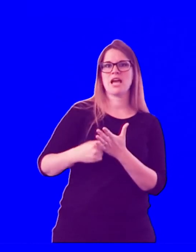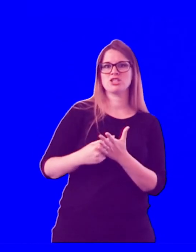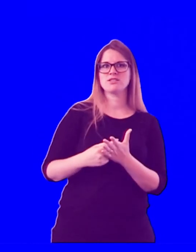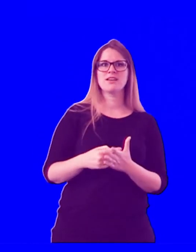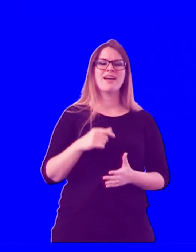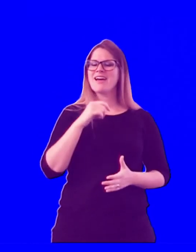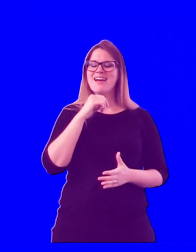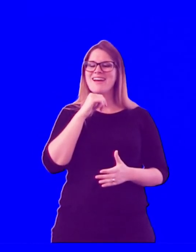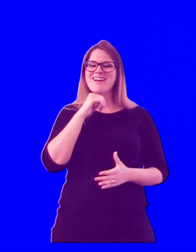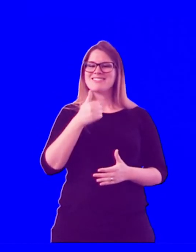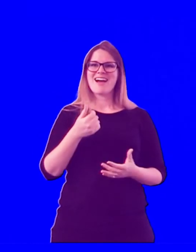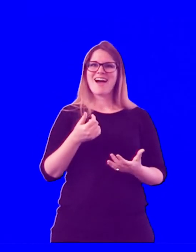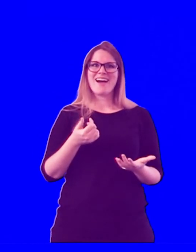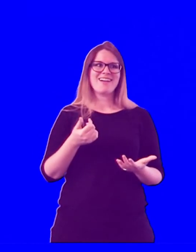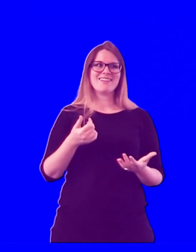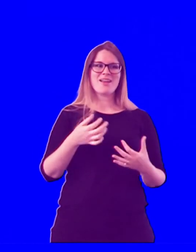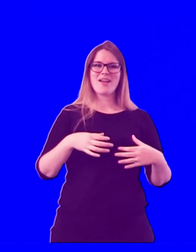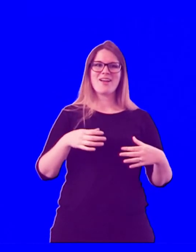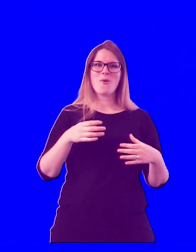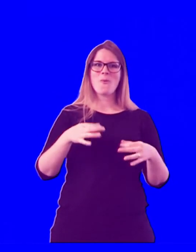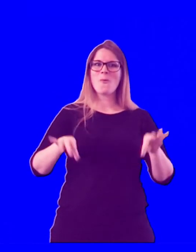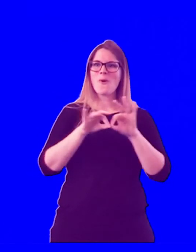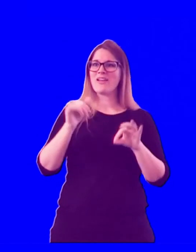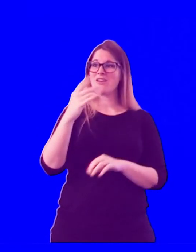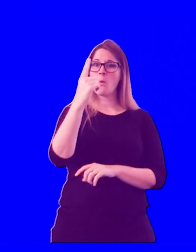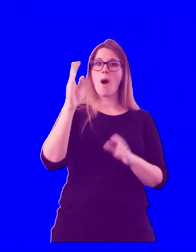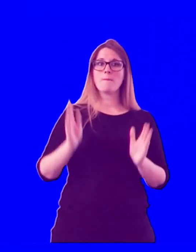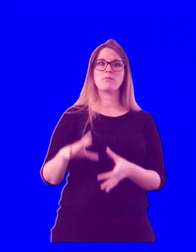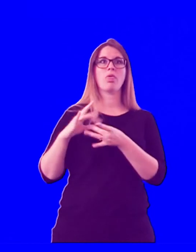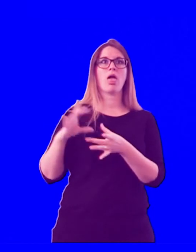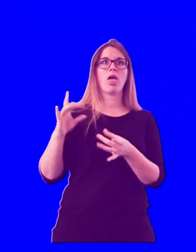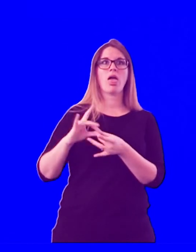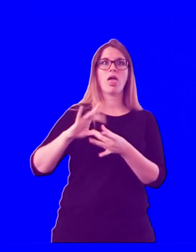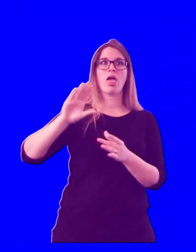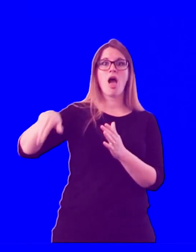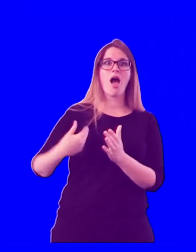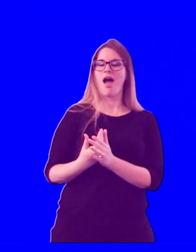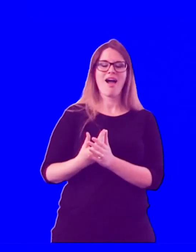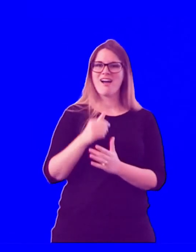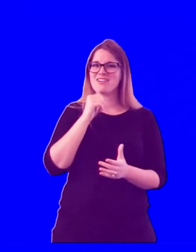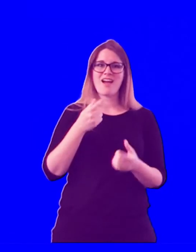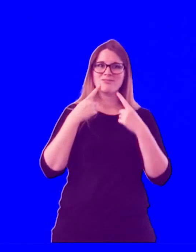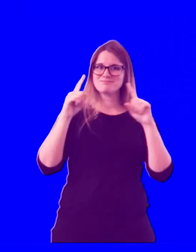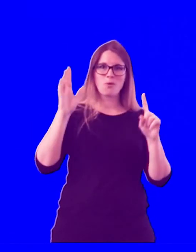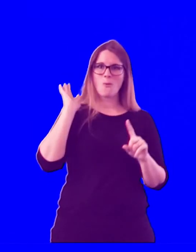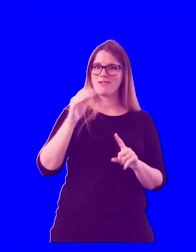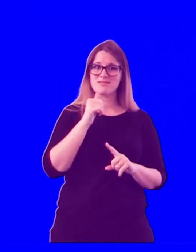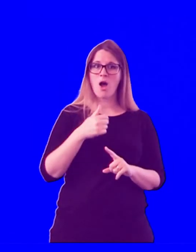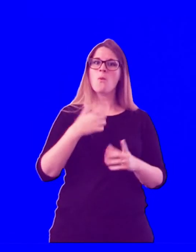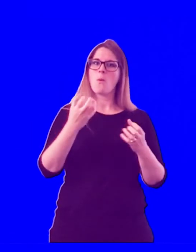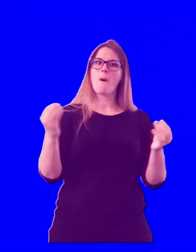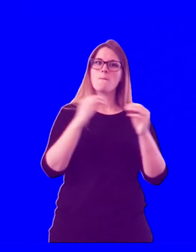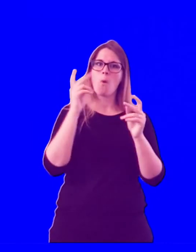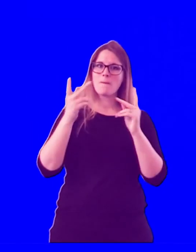It doesn't do any good when one person sits in a room and starts talking. Trust me, I've done it many times. It doesn't go anywhere. So fill that out. Be part of the progress.